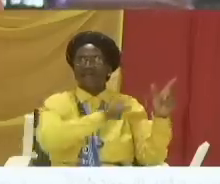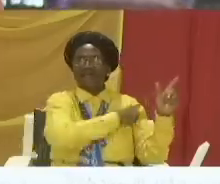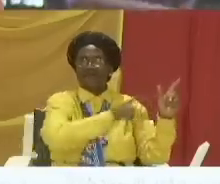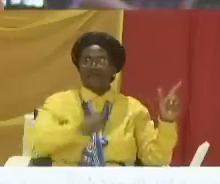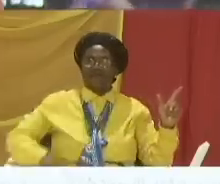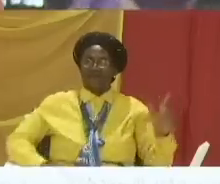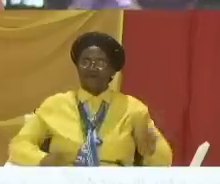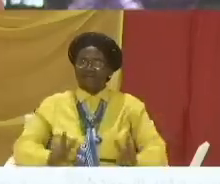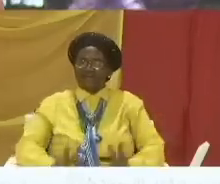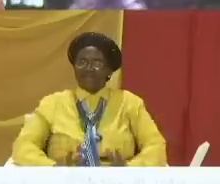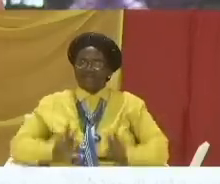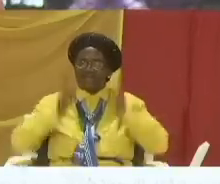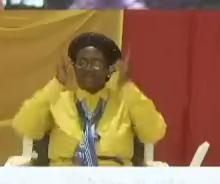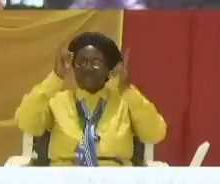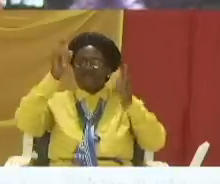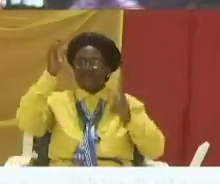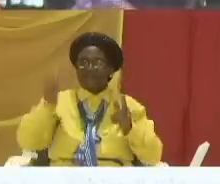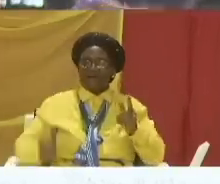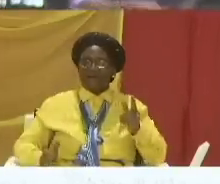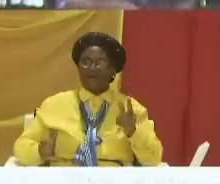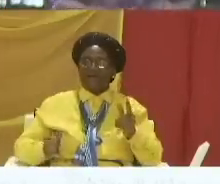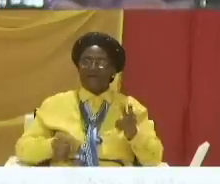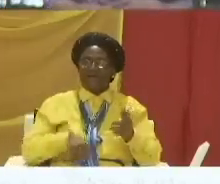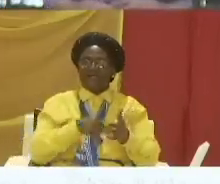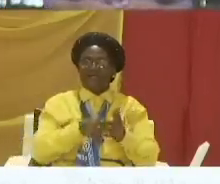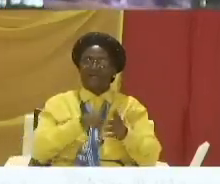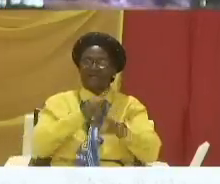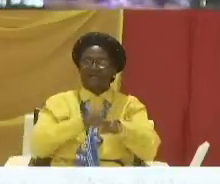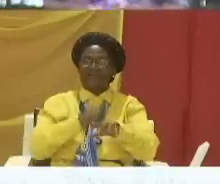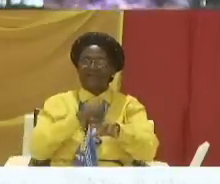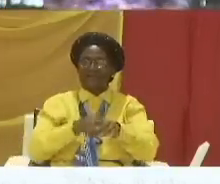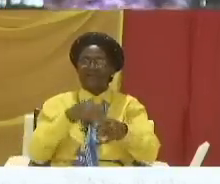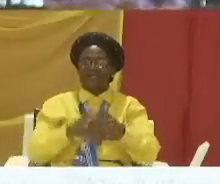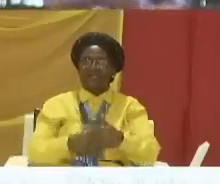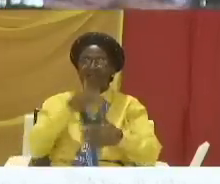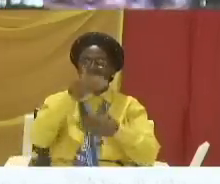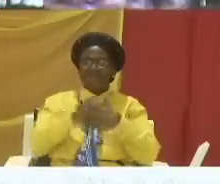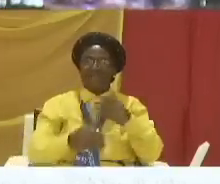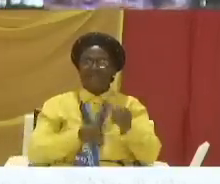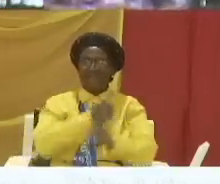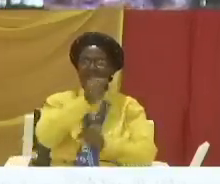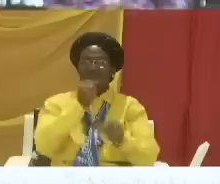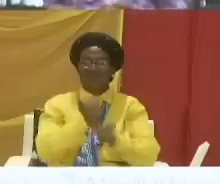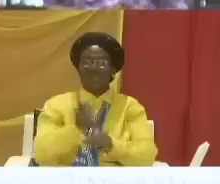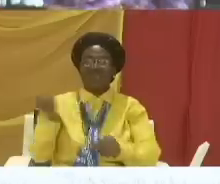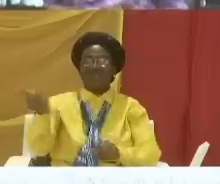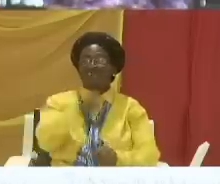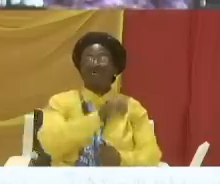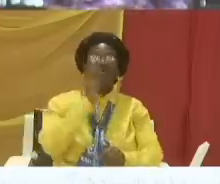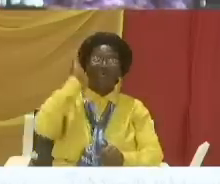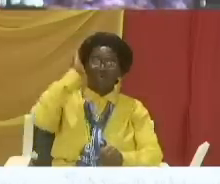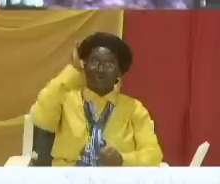by this time next year, you will stand on this altar to testify.